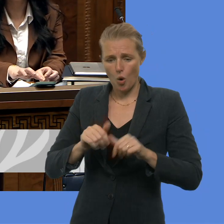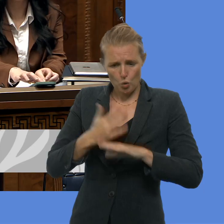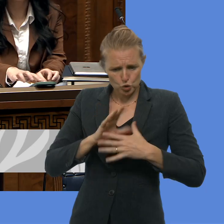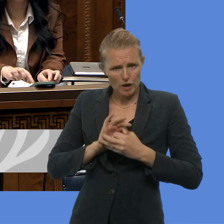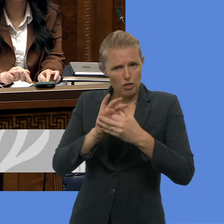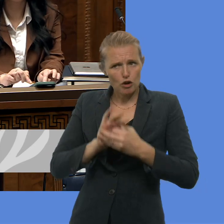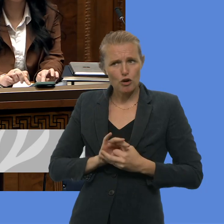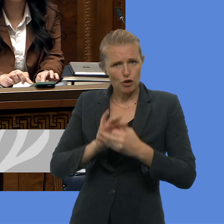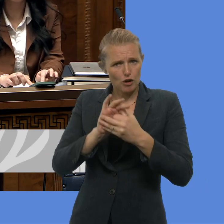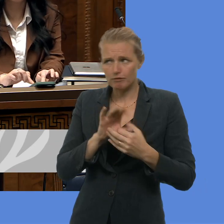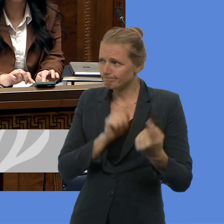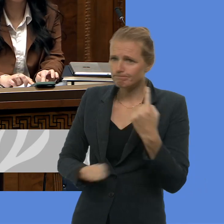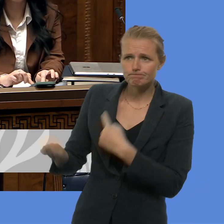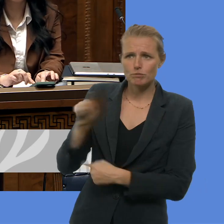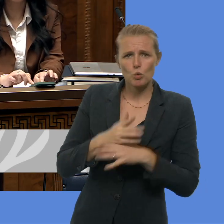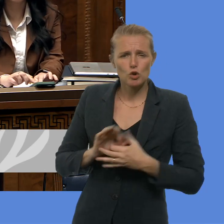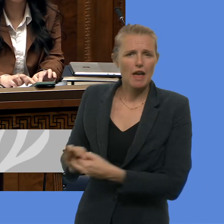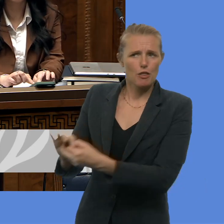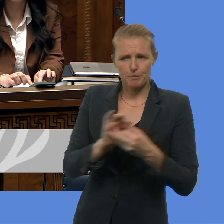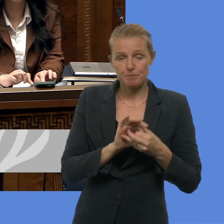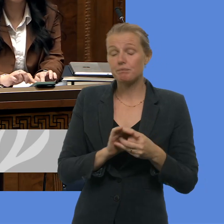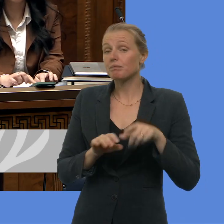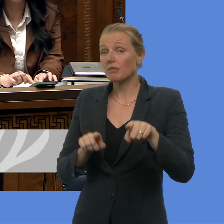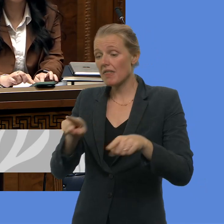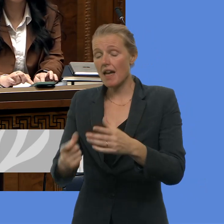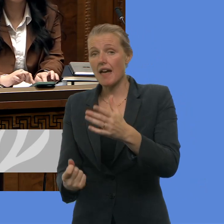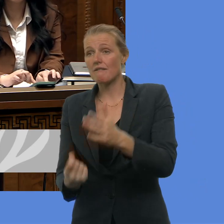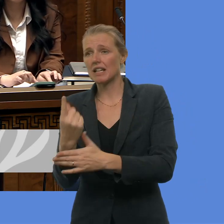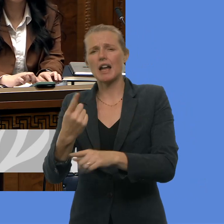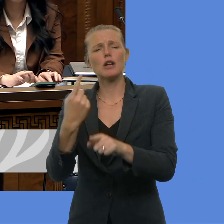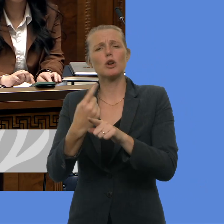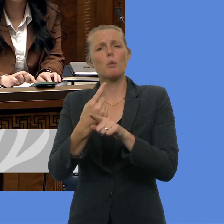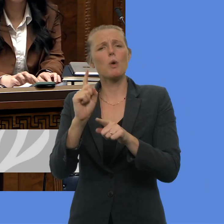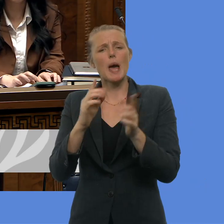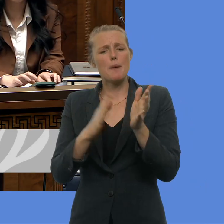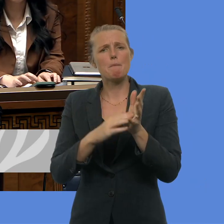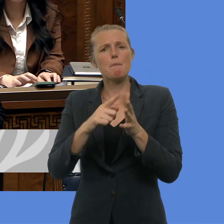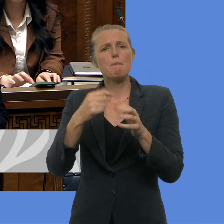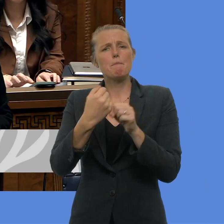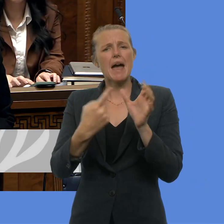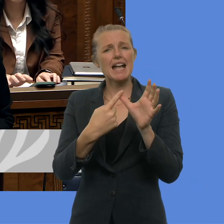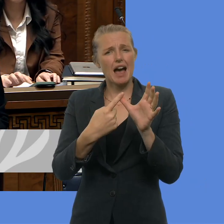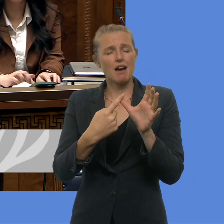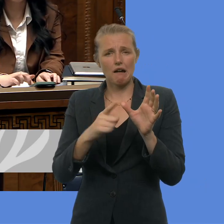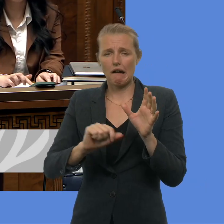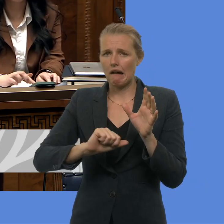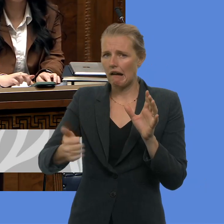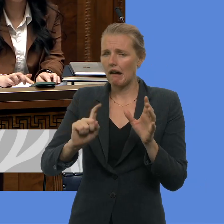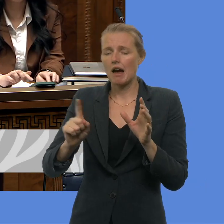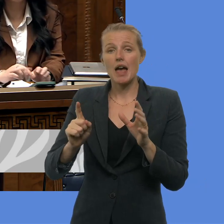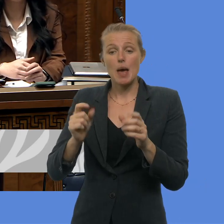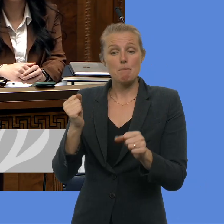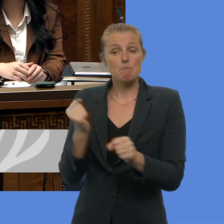together. And I took the opportunity actually at that event to talk about MEGA, which is a fantastic example of advanced manufacturing